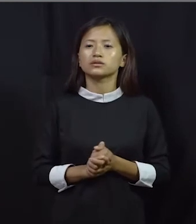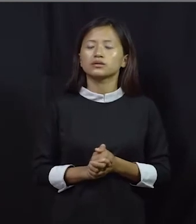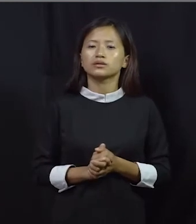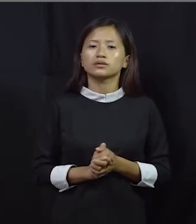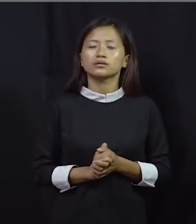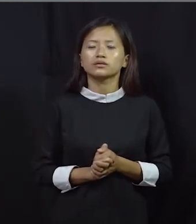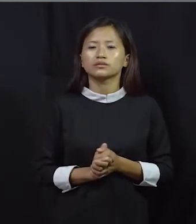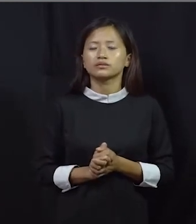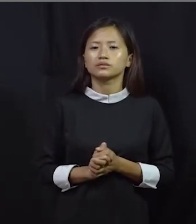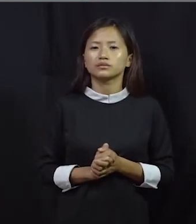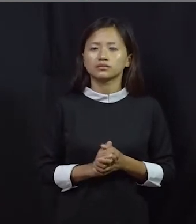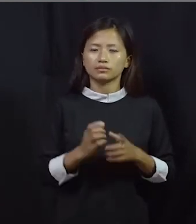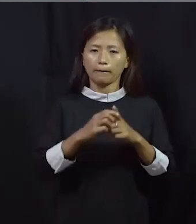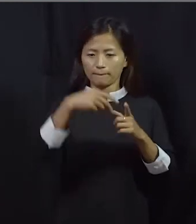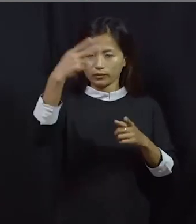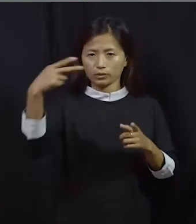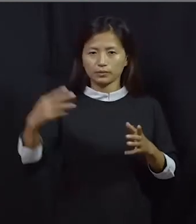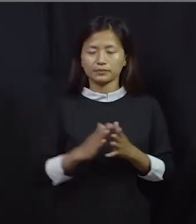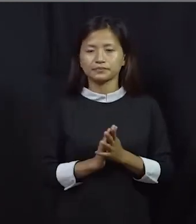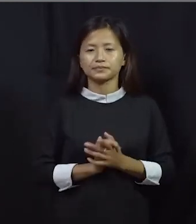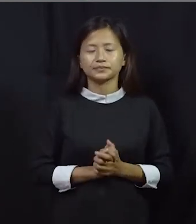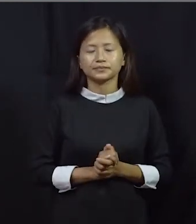called drawings.